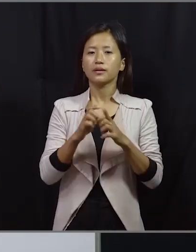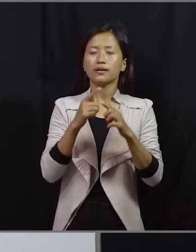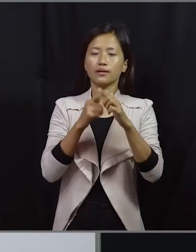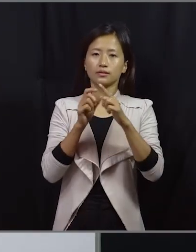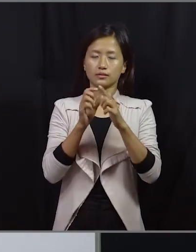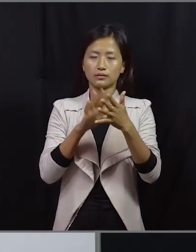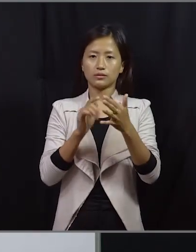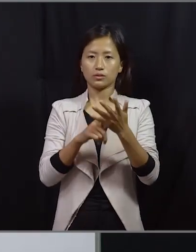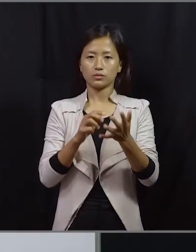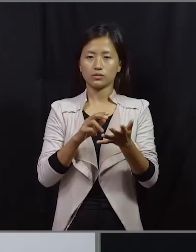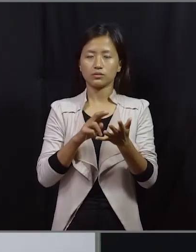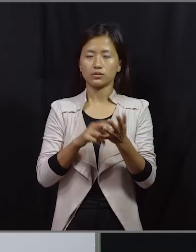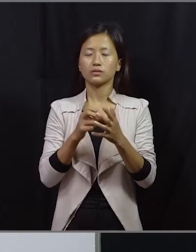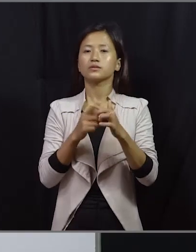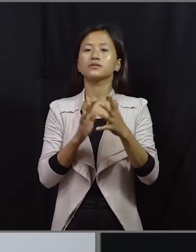the